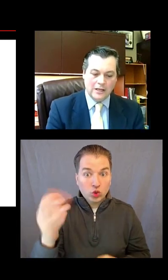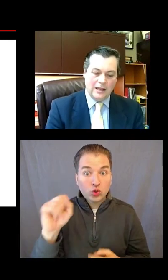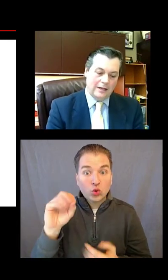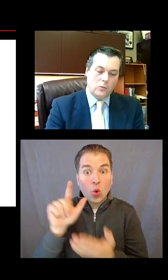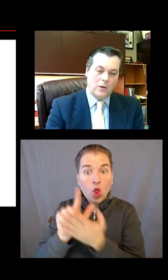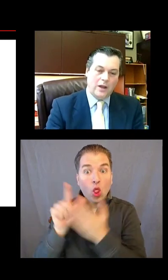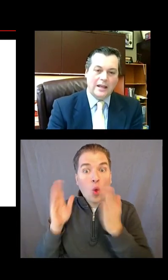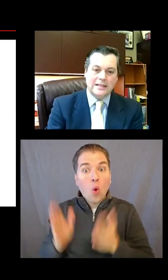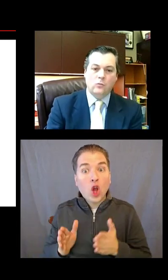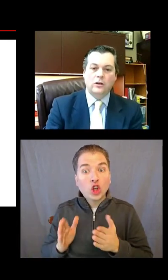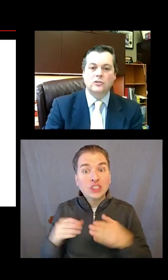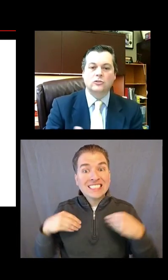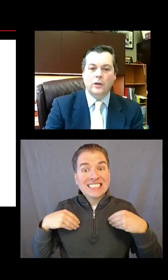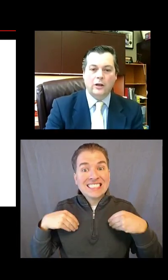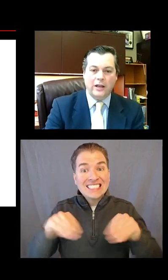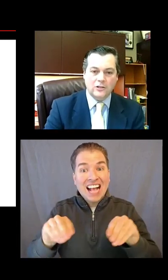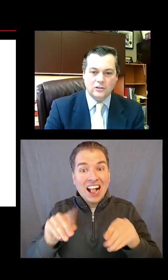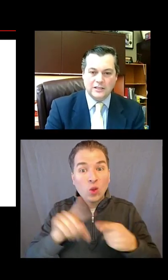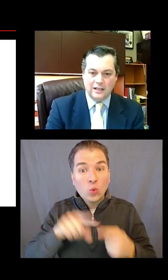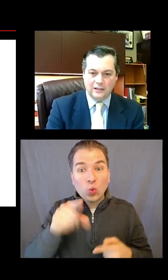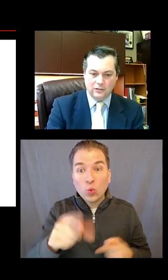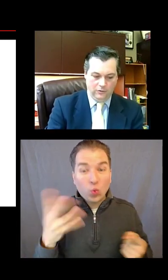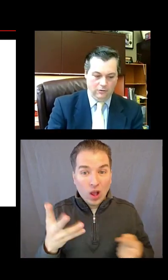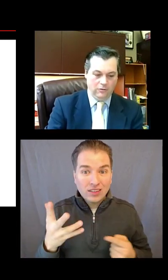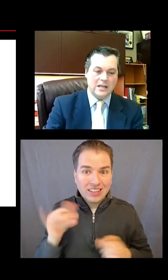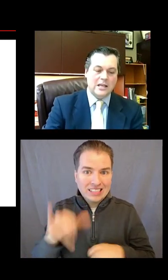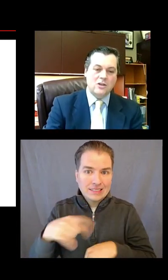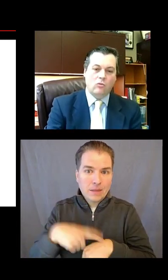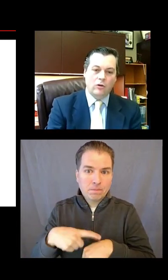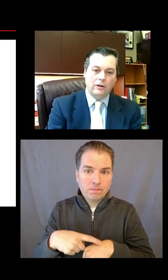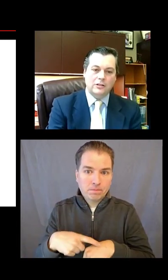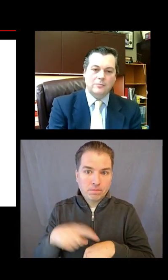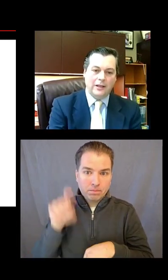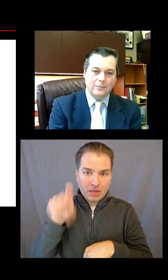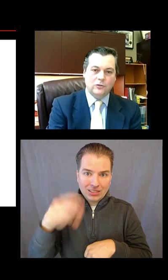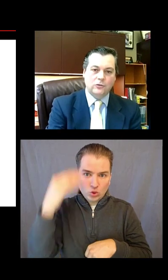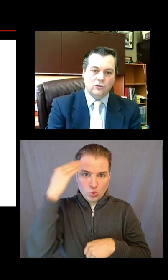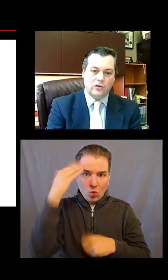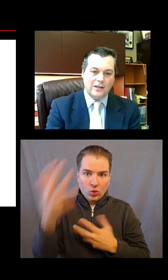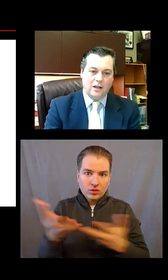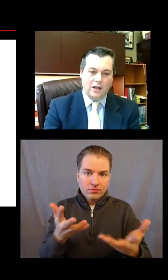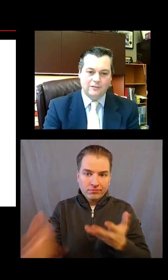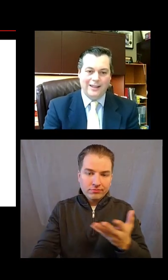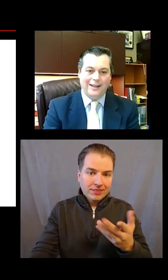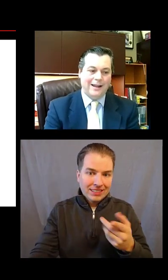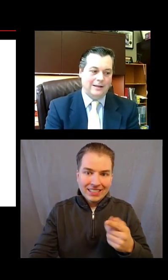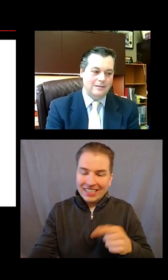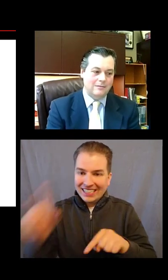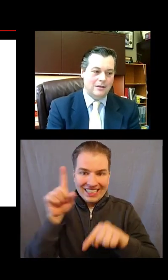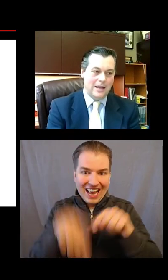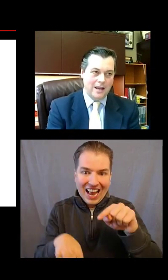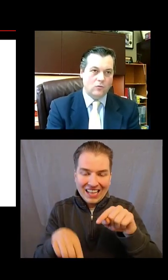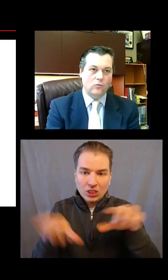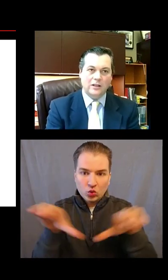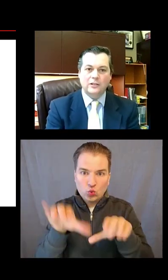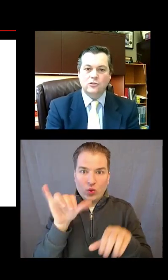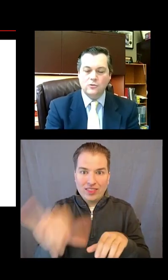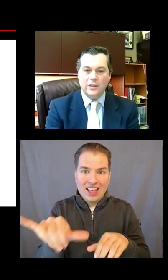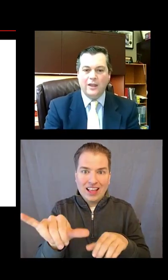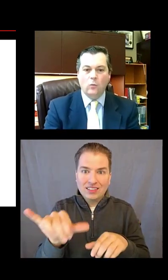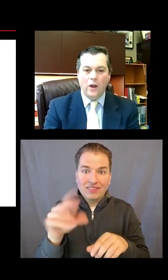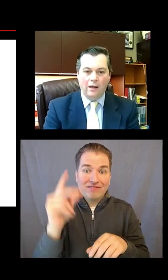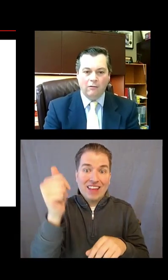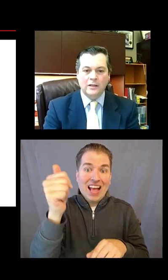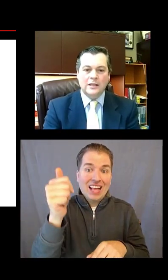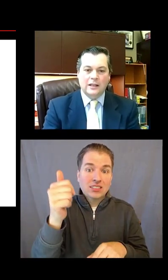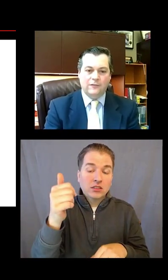you. And that's why I say, what is a lawyer actually selling for you? In order to be able to address all of that, I can't really do